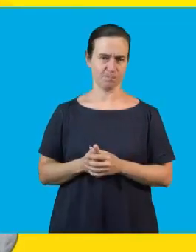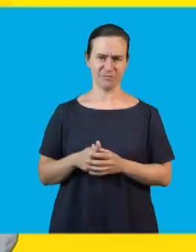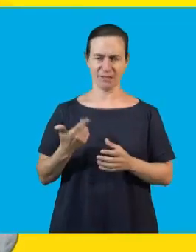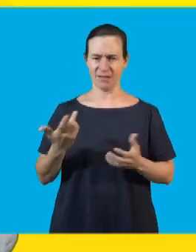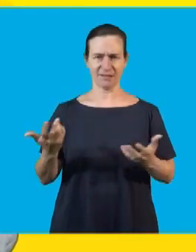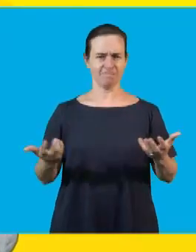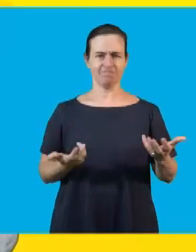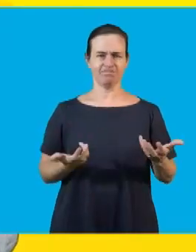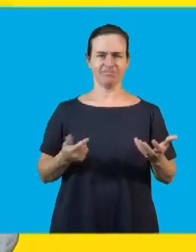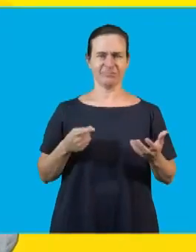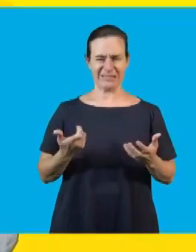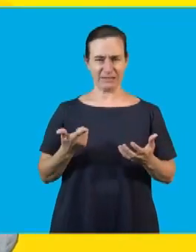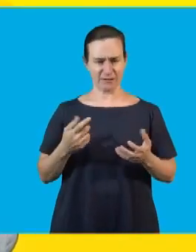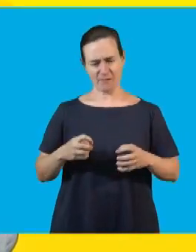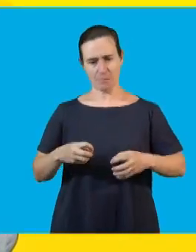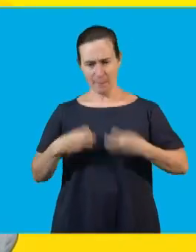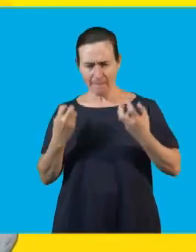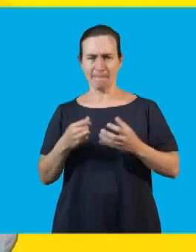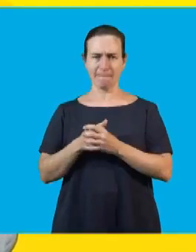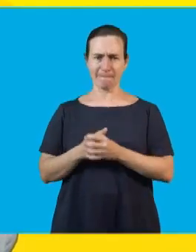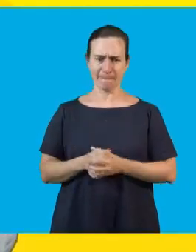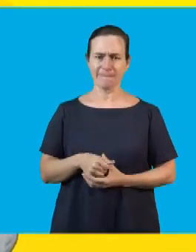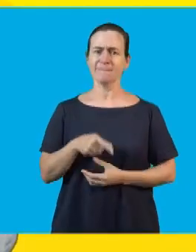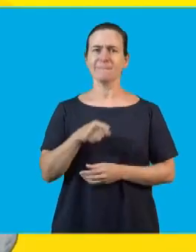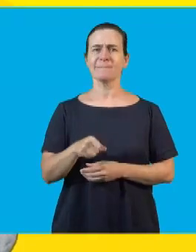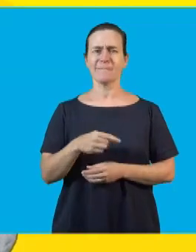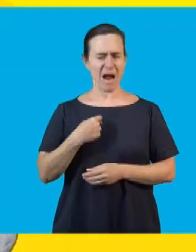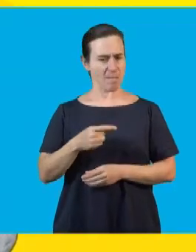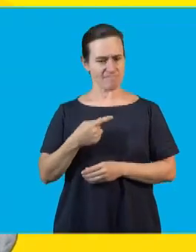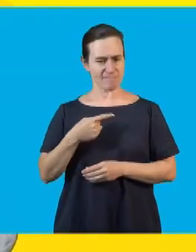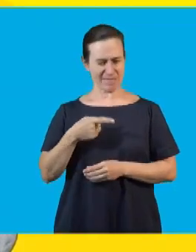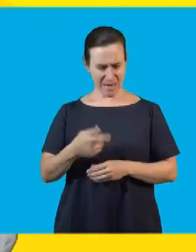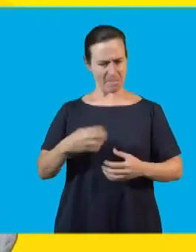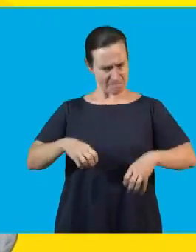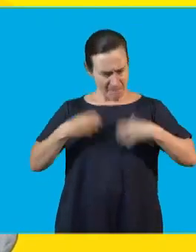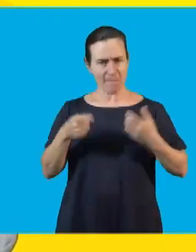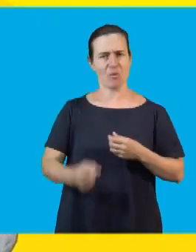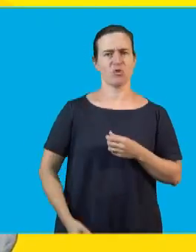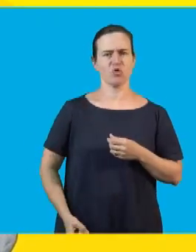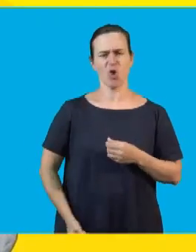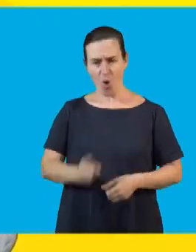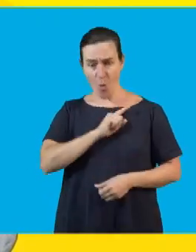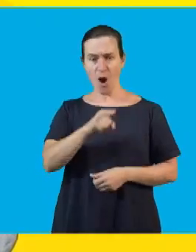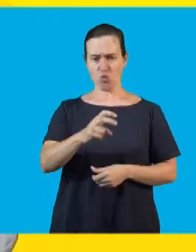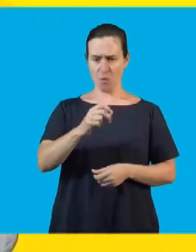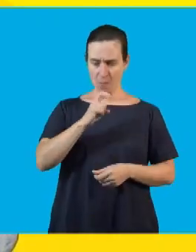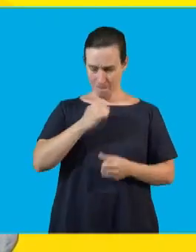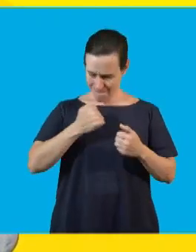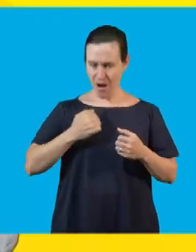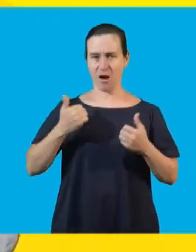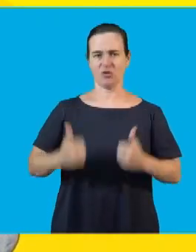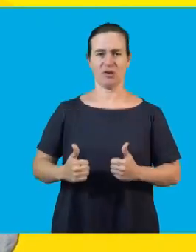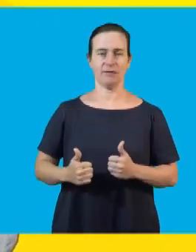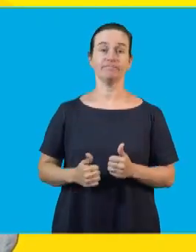exhilarated, all right? It is emphasizing that he's not happy that Fred is using his